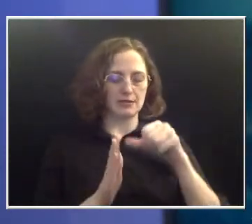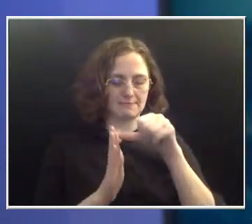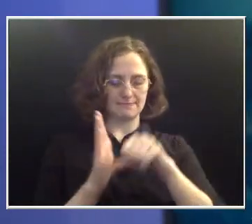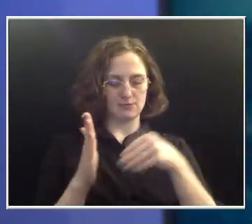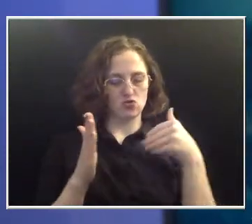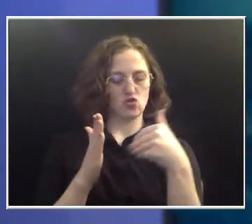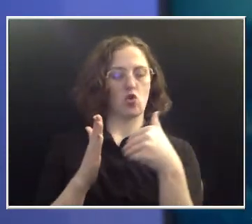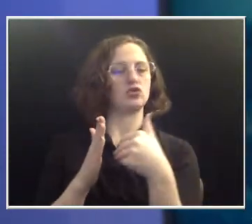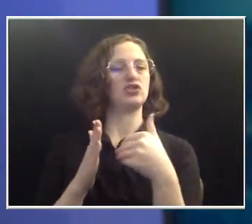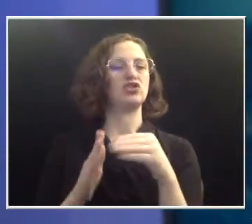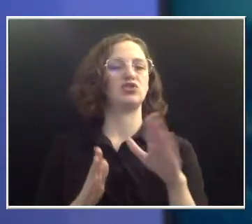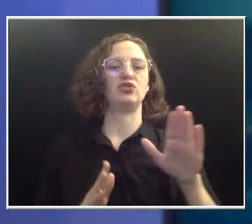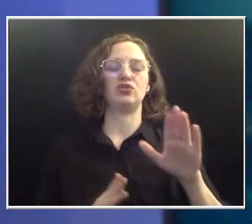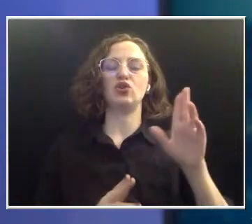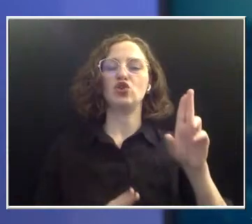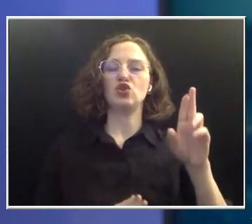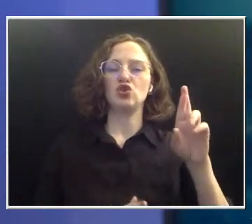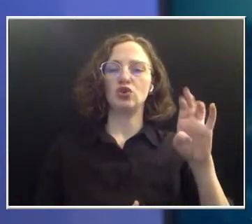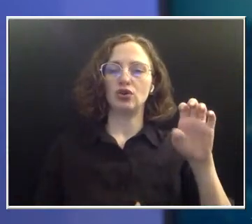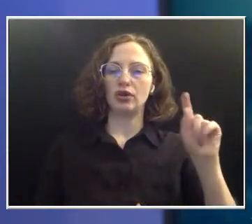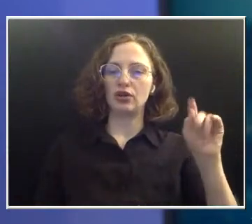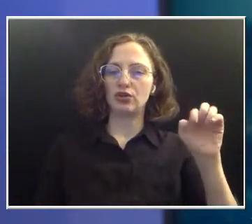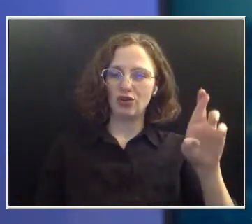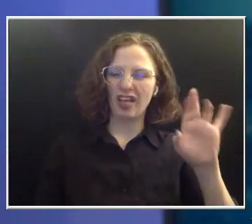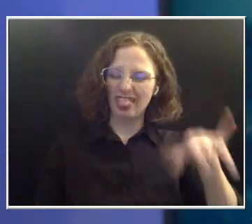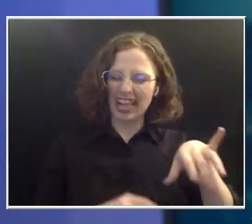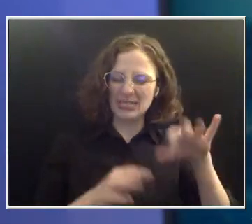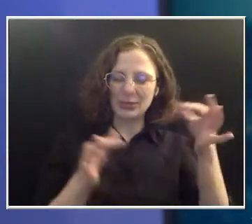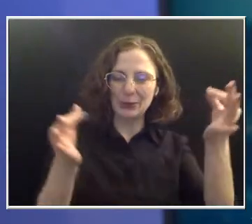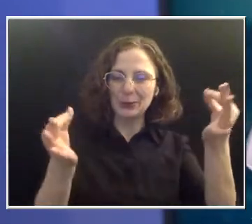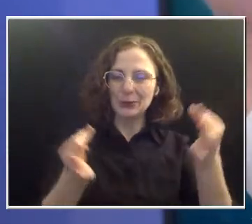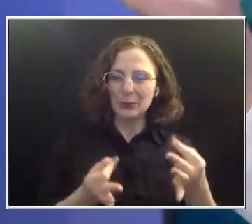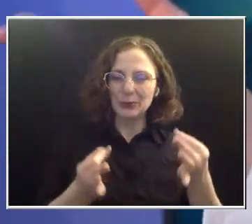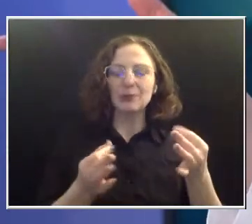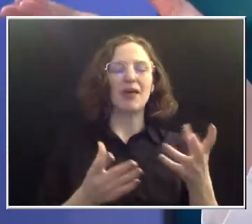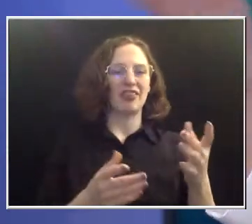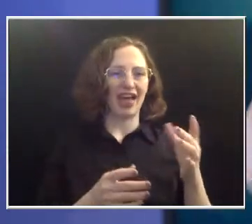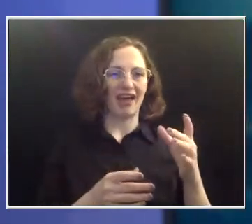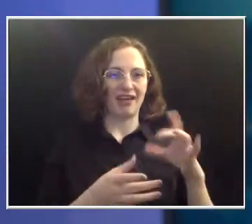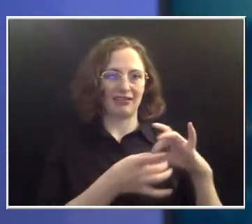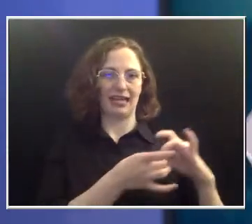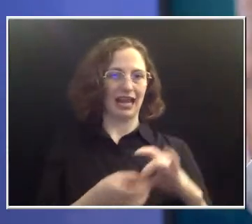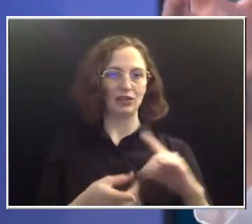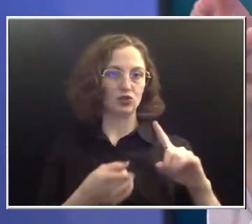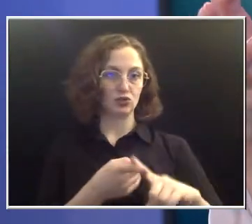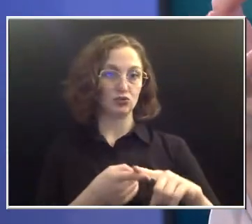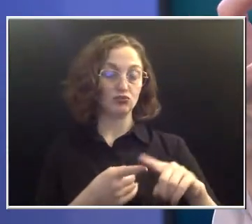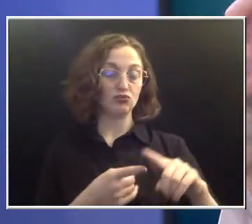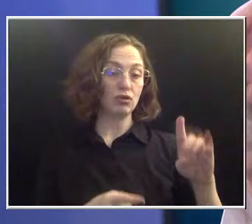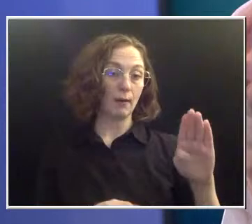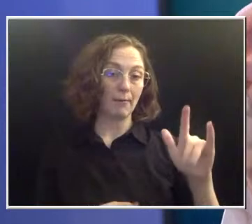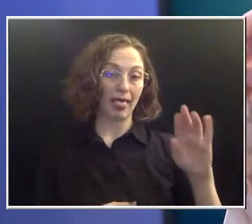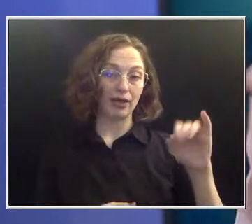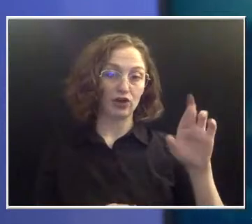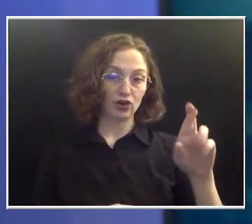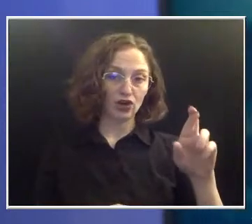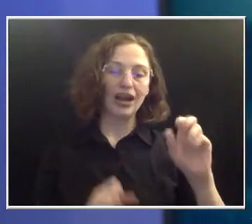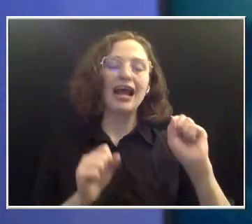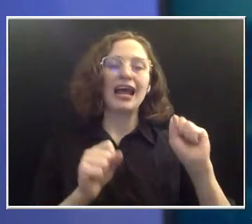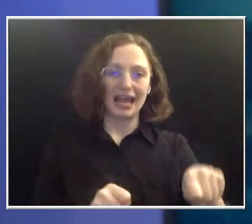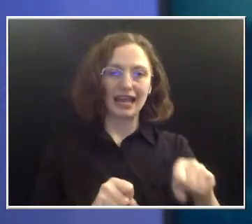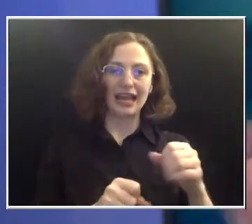if that tissue gets thinned out, it can open up and cause a fistula, which is what she had, and leak urine into the